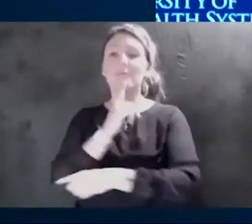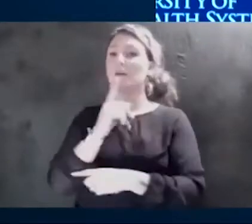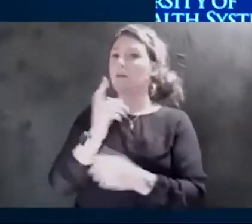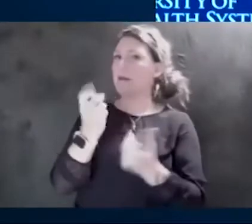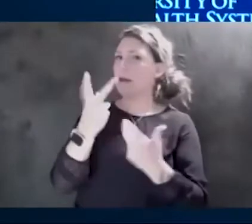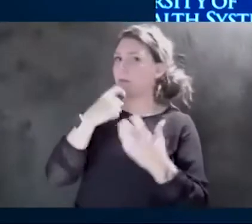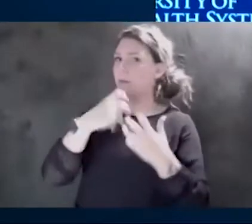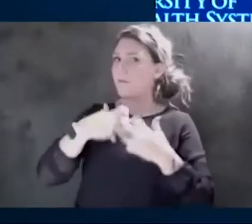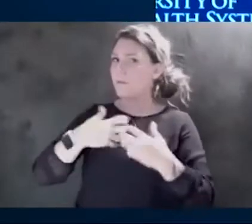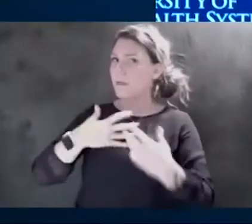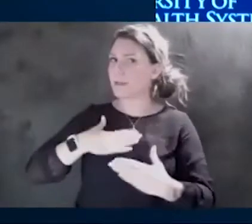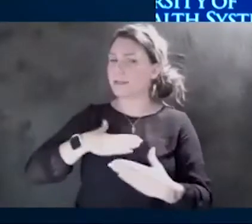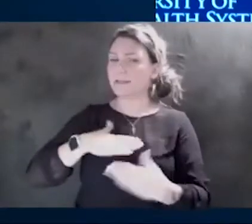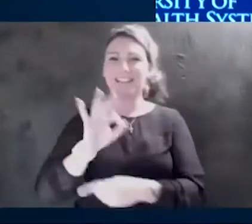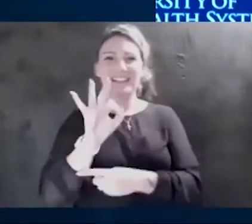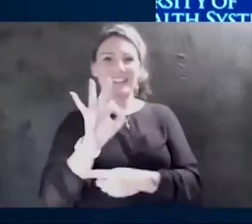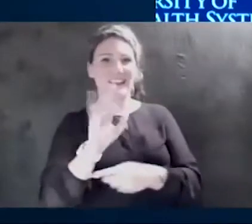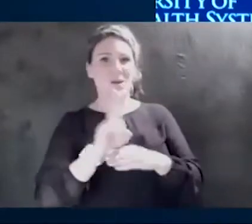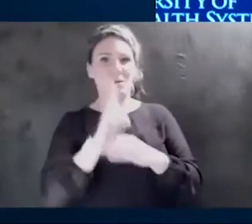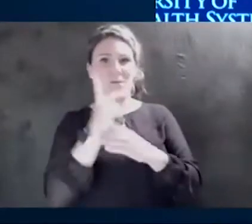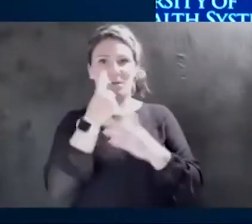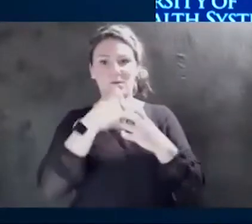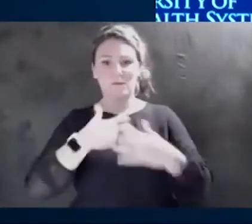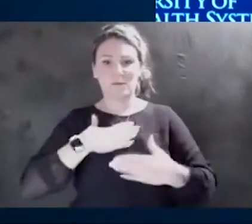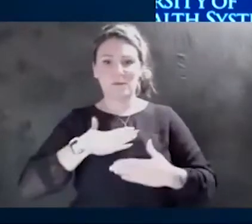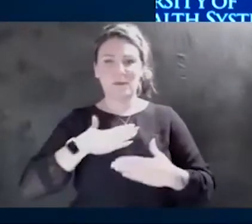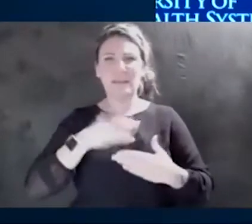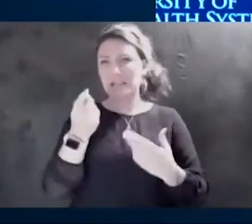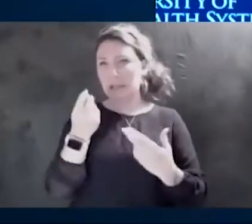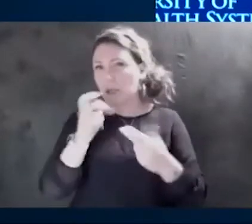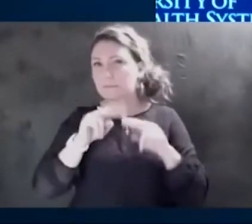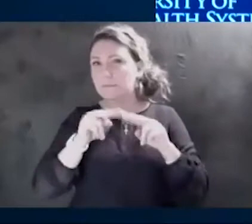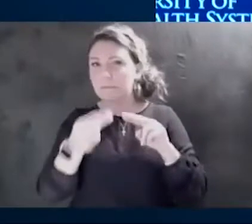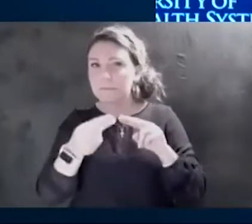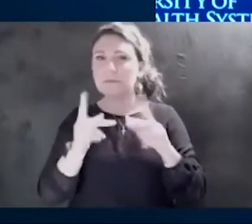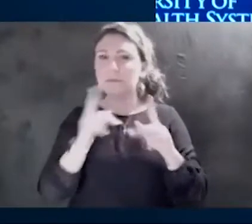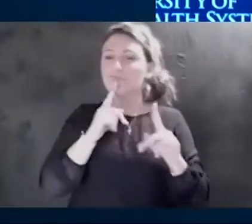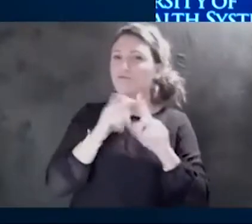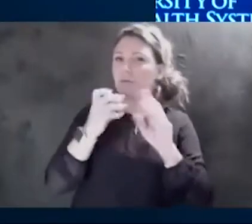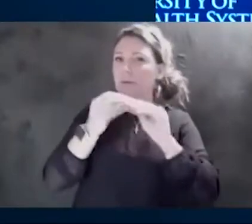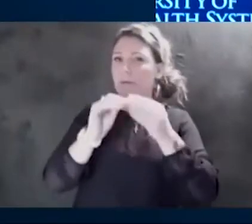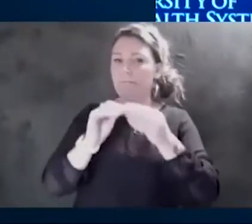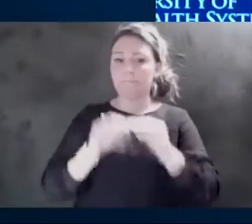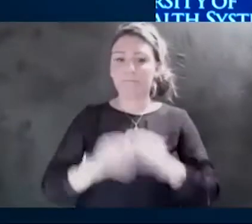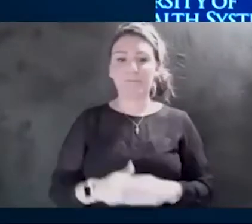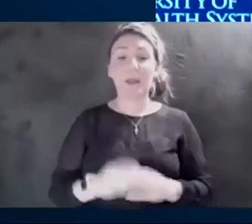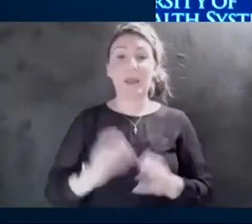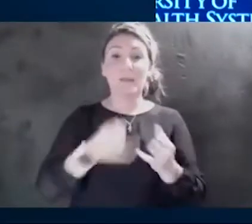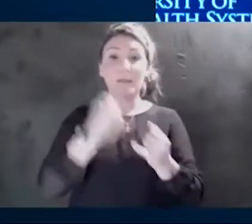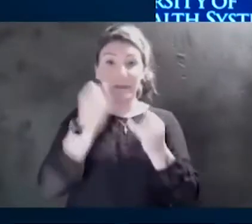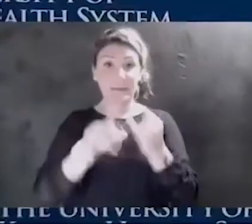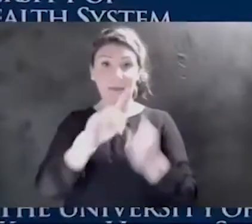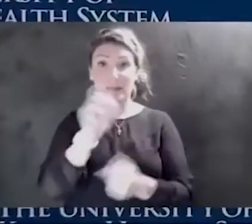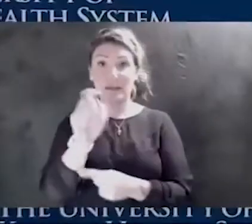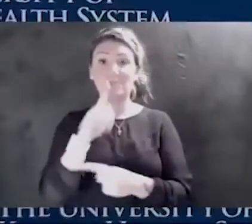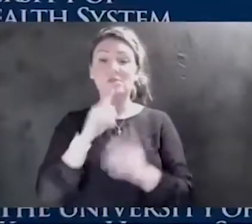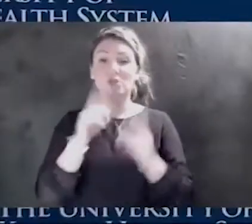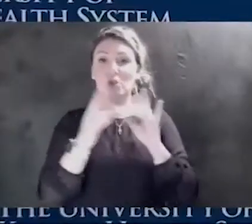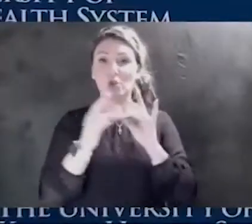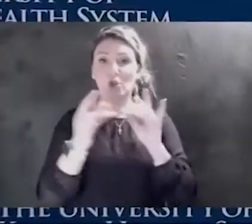on ventilators, so which is actually down a little bit, so that's good. The number, yeah. Yeah. And just last question, just comment on this. Is the